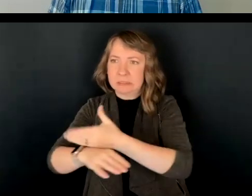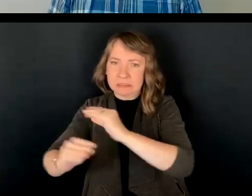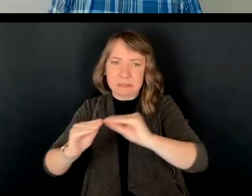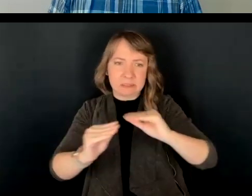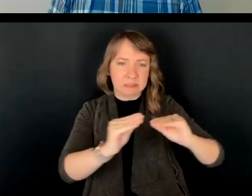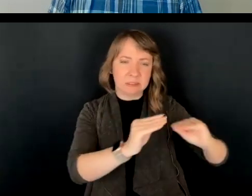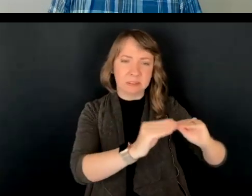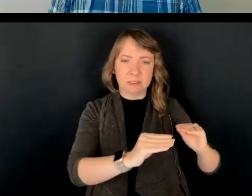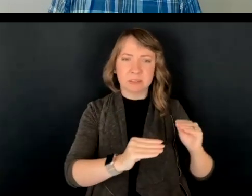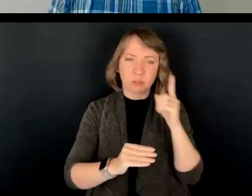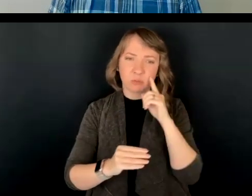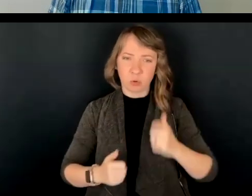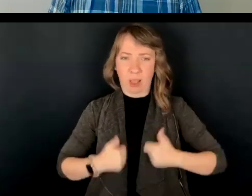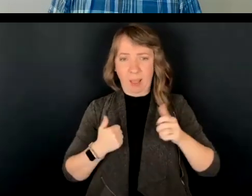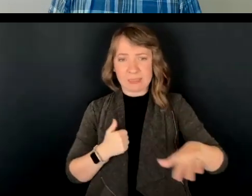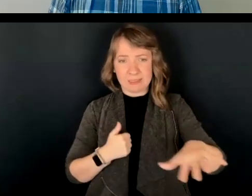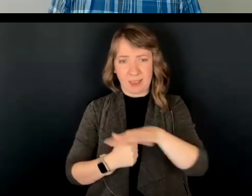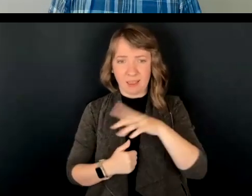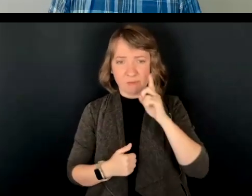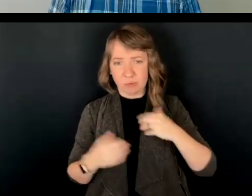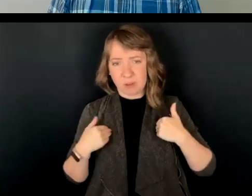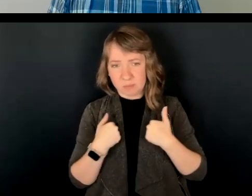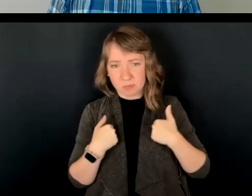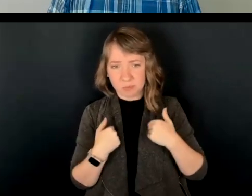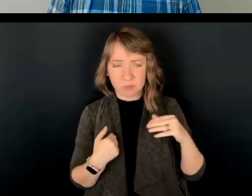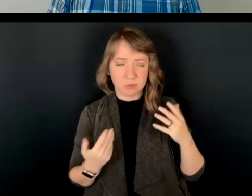for habitat improvement. Trying